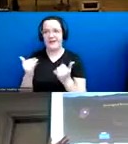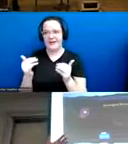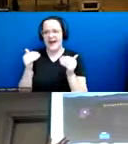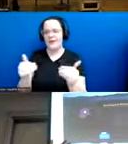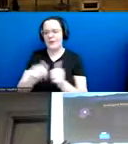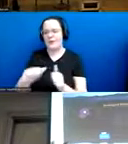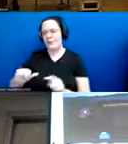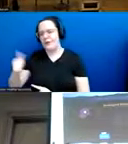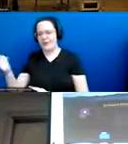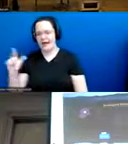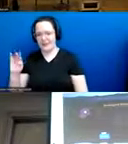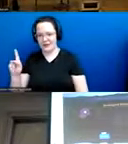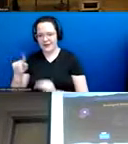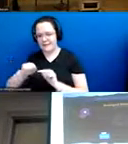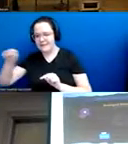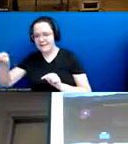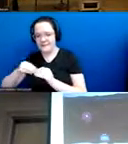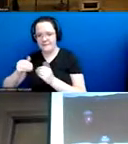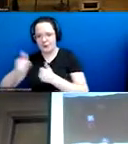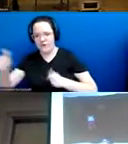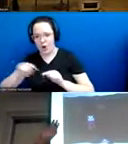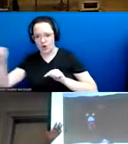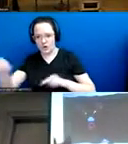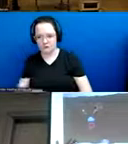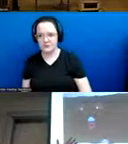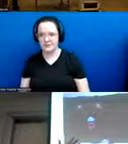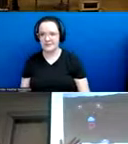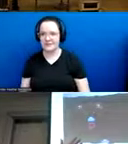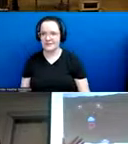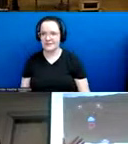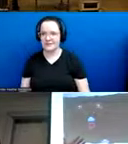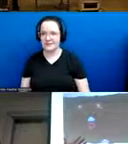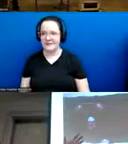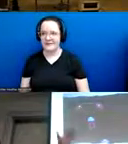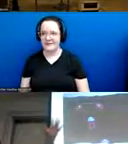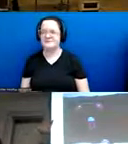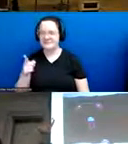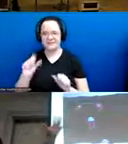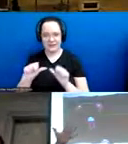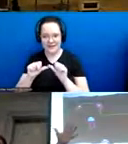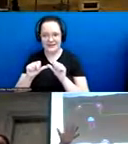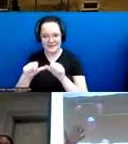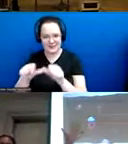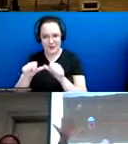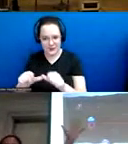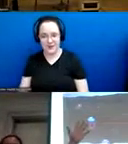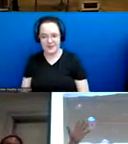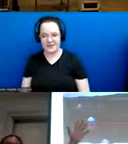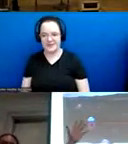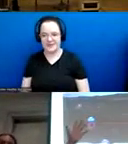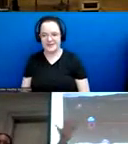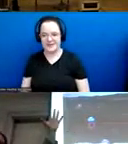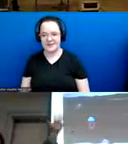is further distance apart, right? Now you see it's coming in the video, right? So you can keep doing this, and then by always entangle